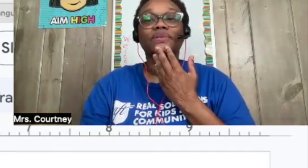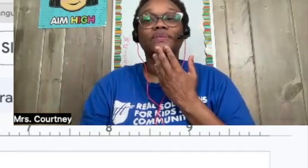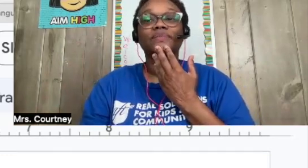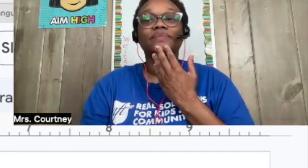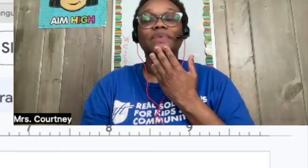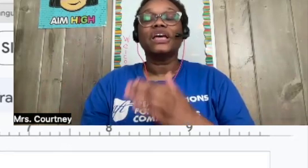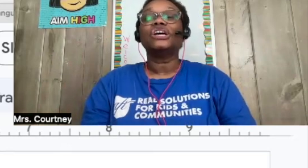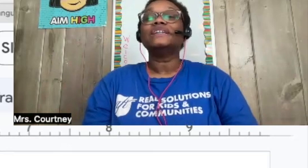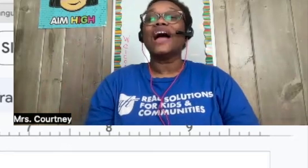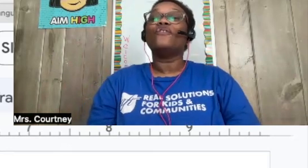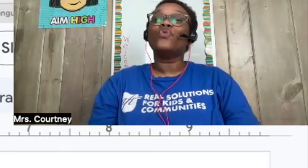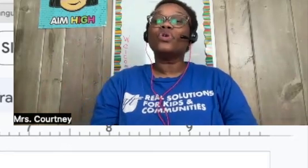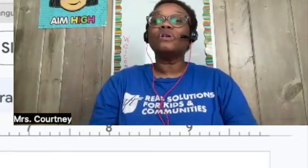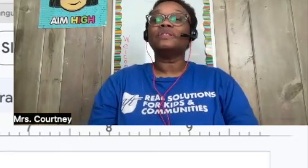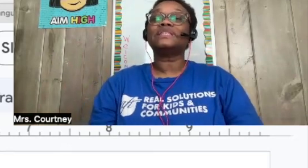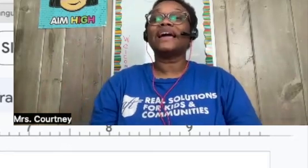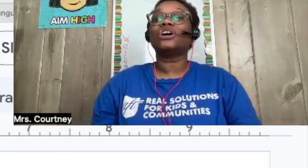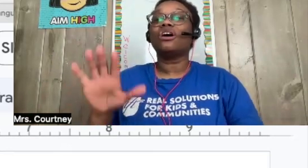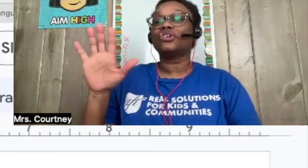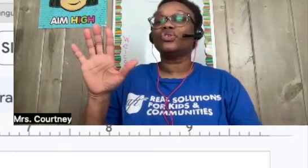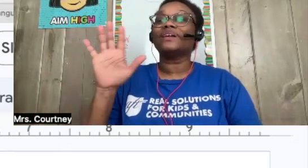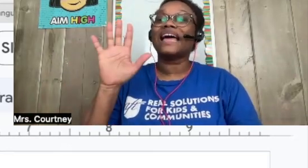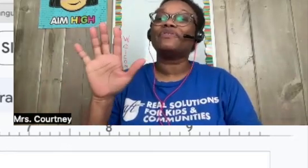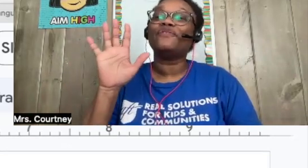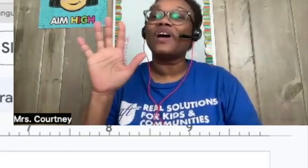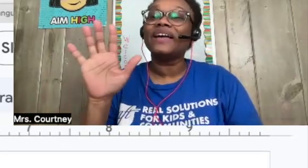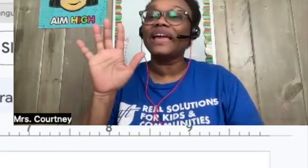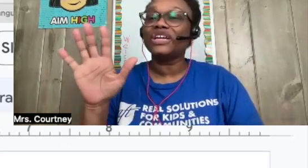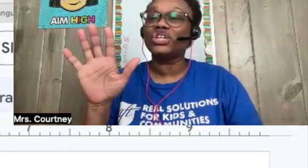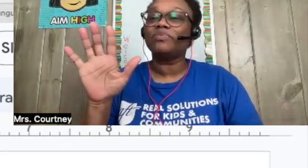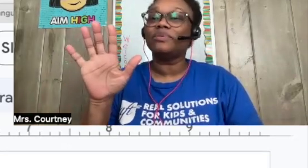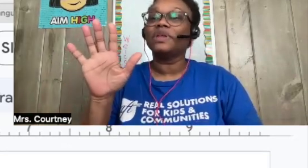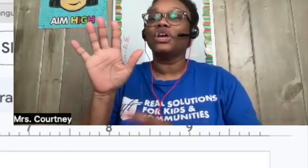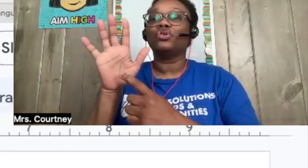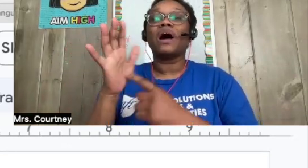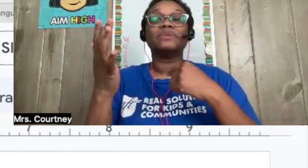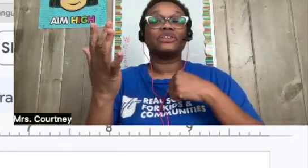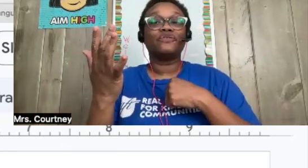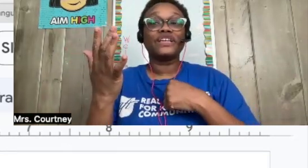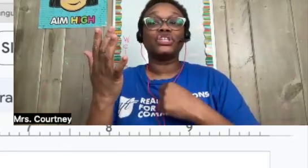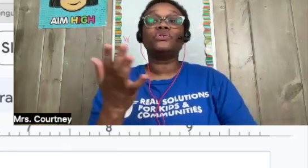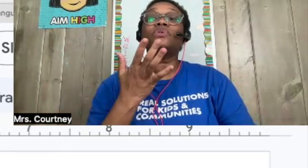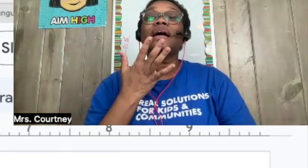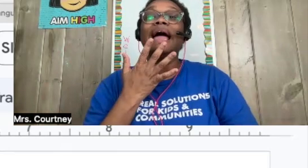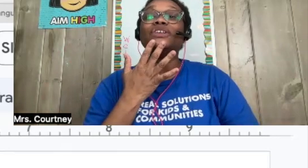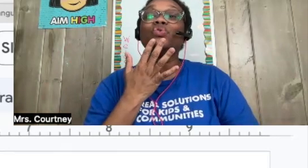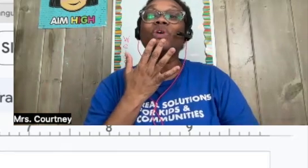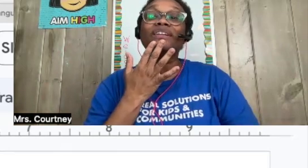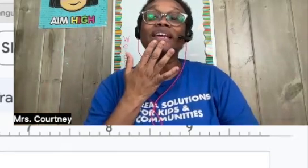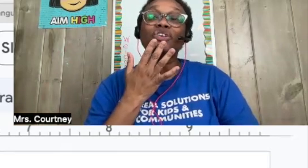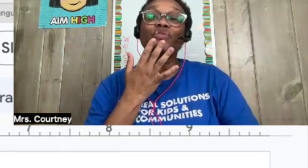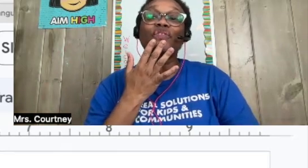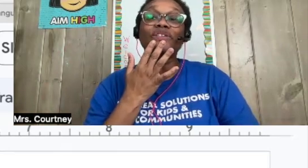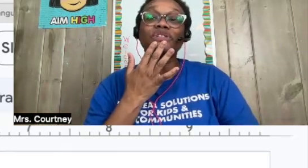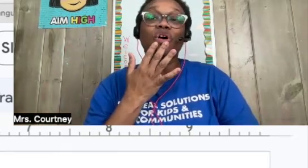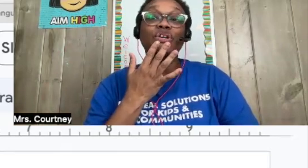color. Now, for the sign color, you're going to have a 5 hand shape. Your palm is going to face you, and you're